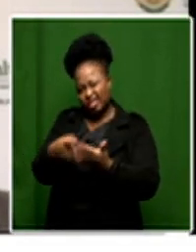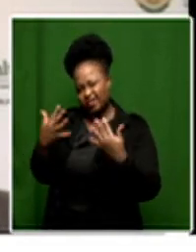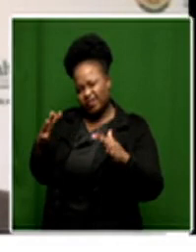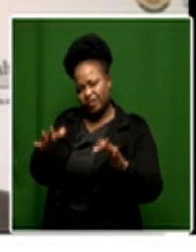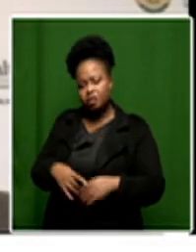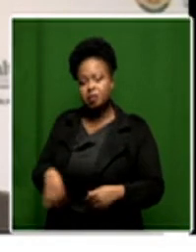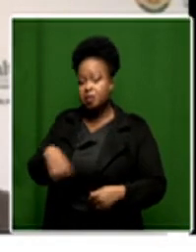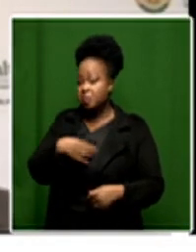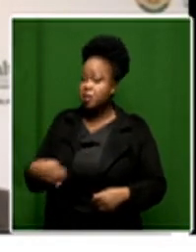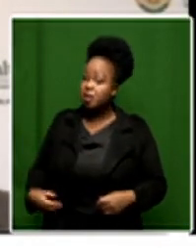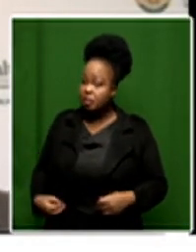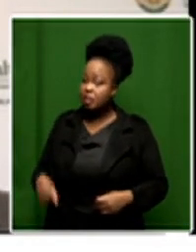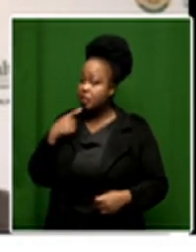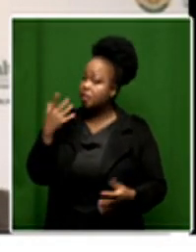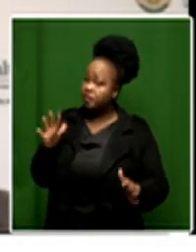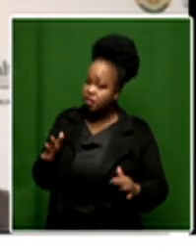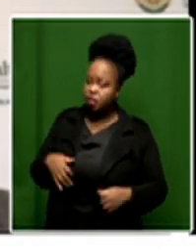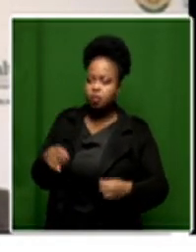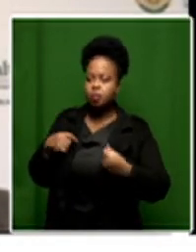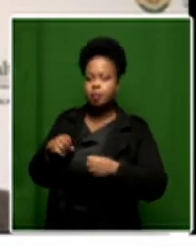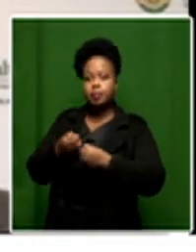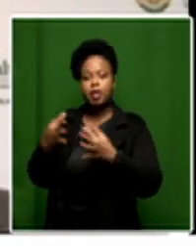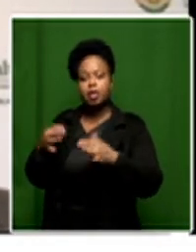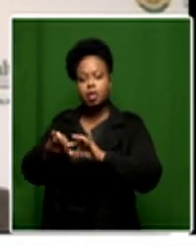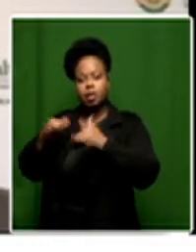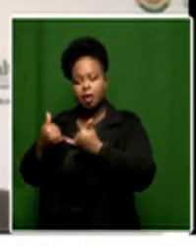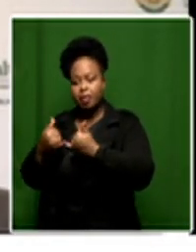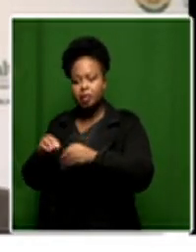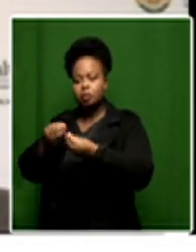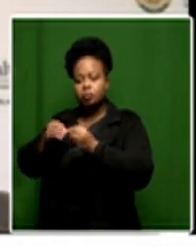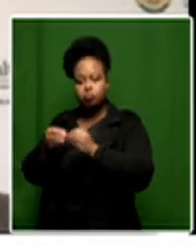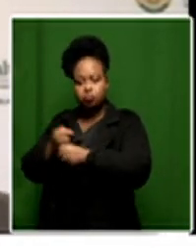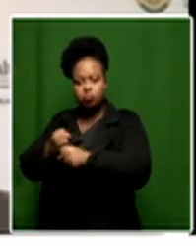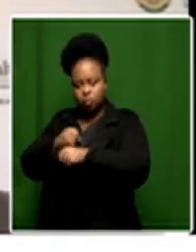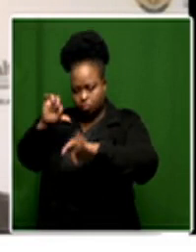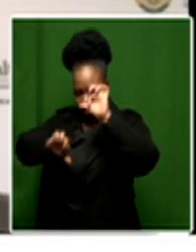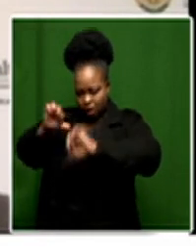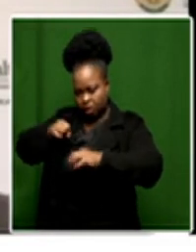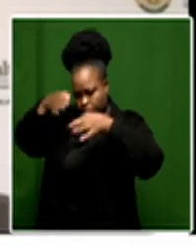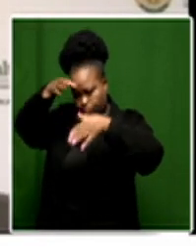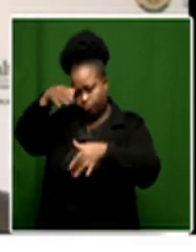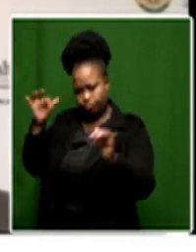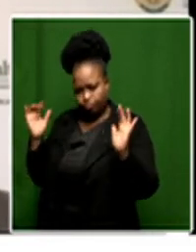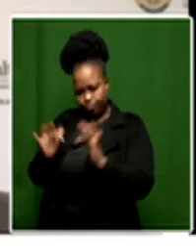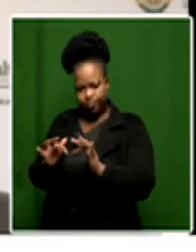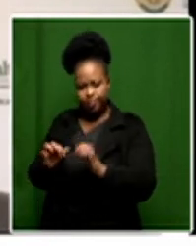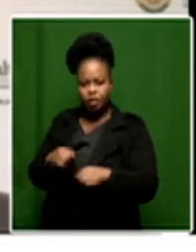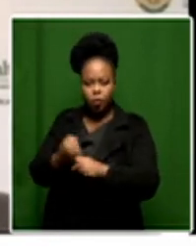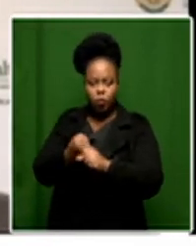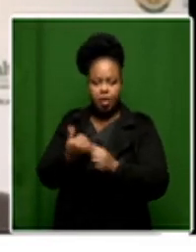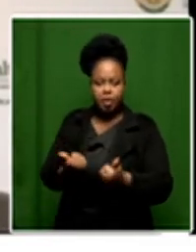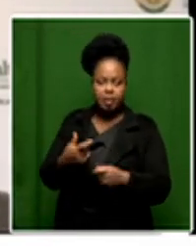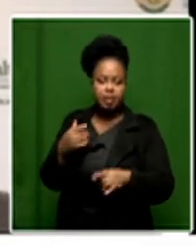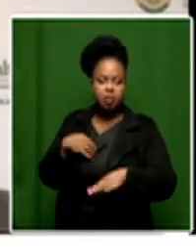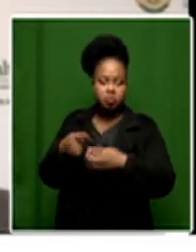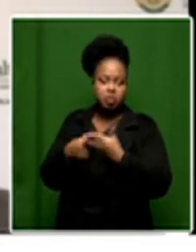The President has raised the issue with a lot of interest in getting our scientists together. There's already work that's being done to